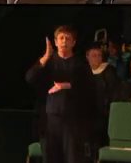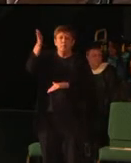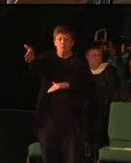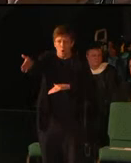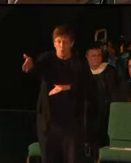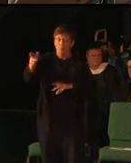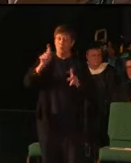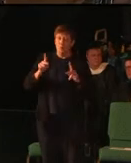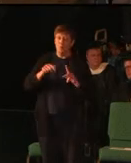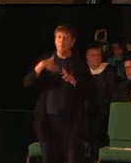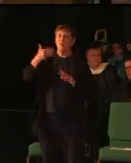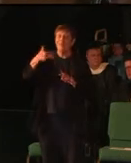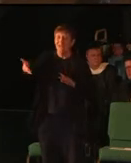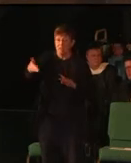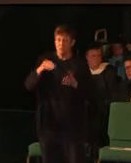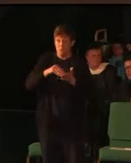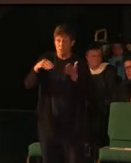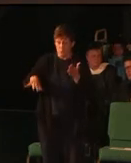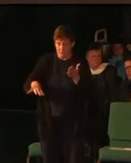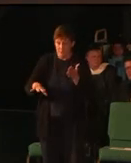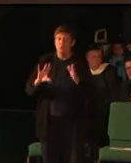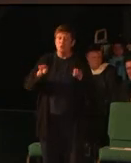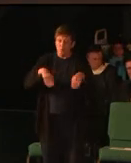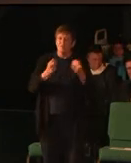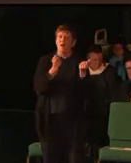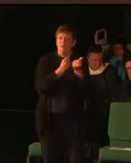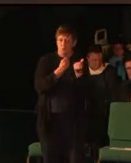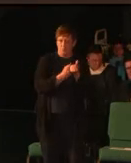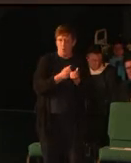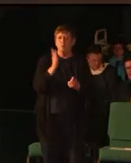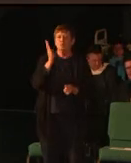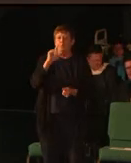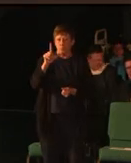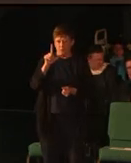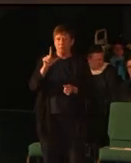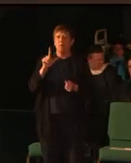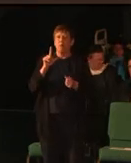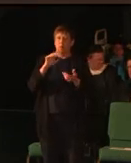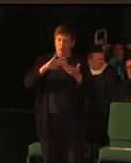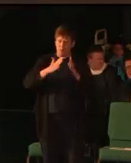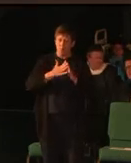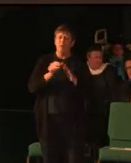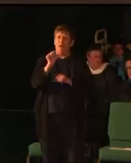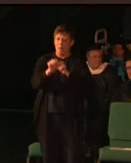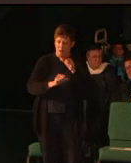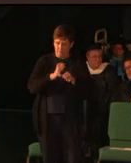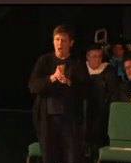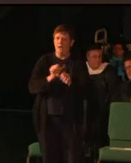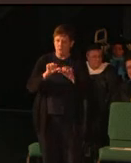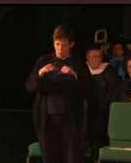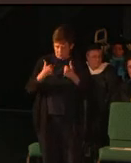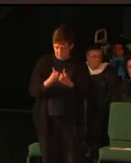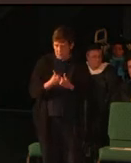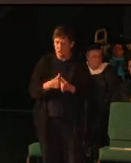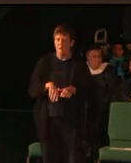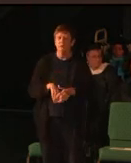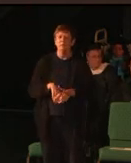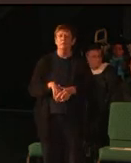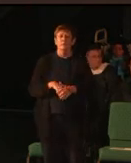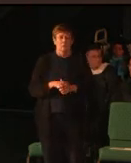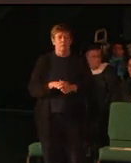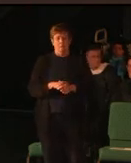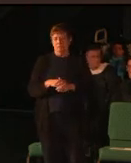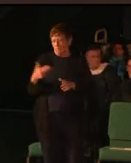by providing support to the Bristol Community College Foundation and getting involved with the Bristol